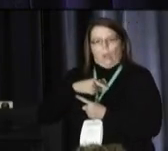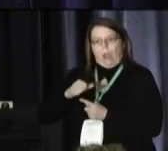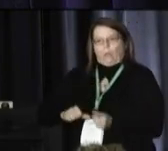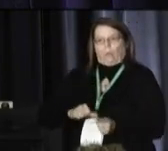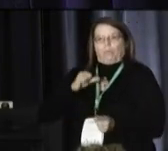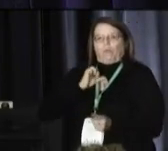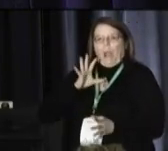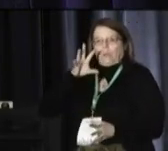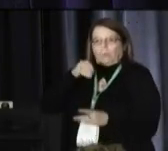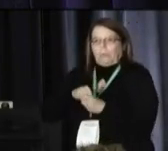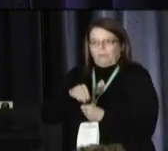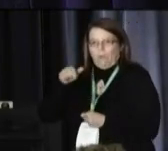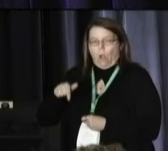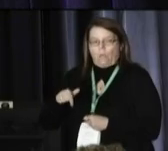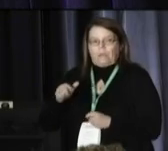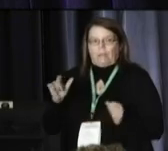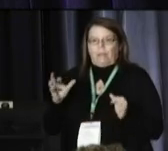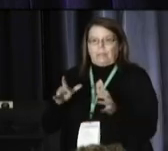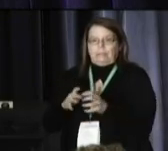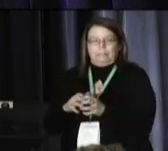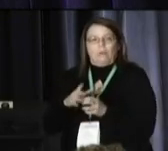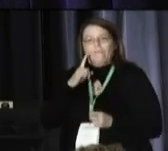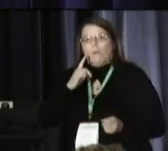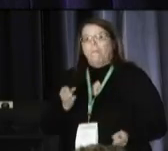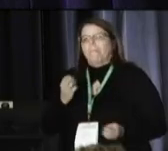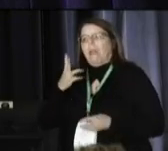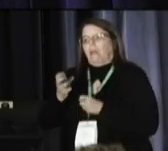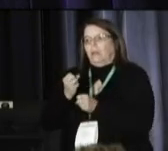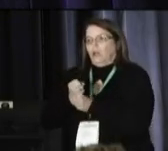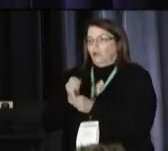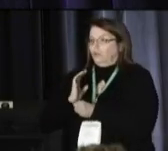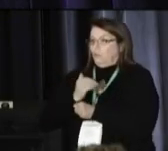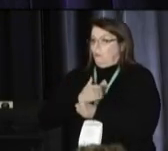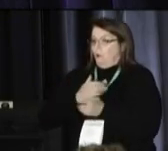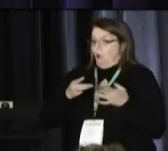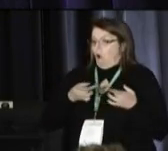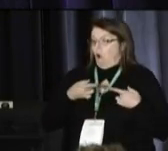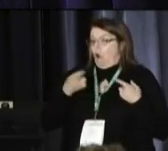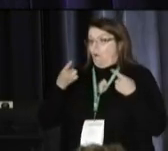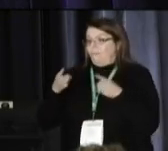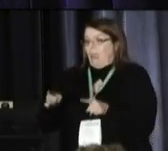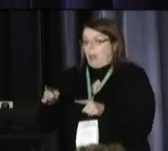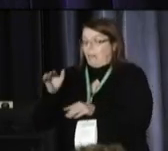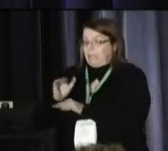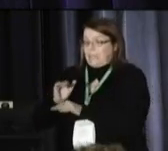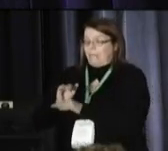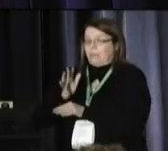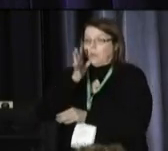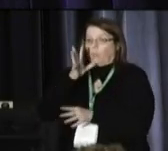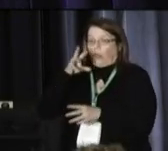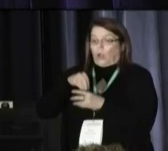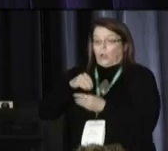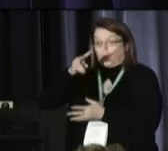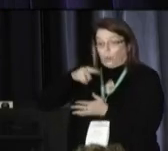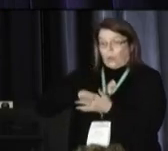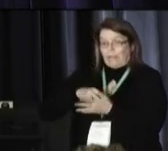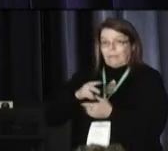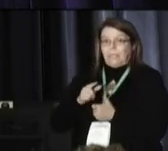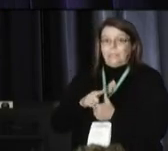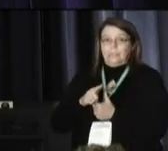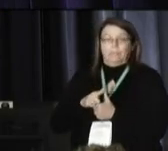many years. Our event this evening will include readings by Elizabeth